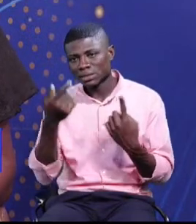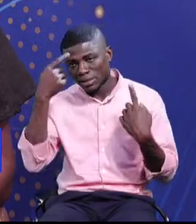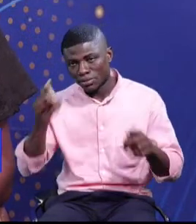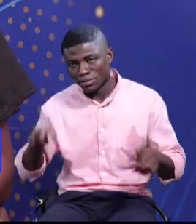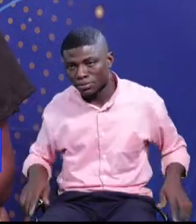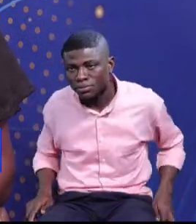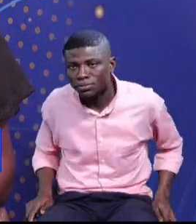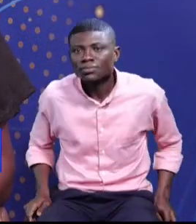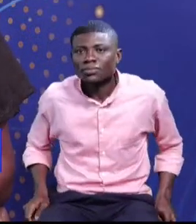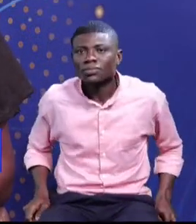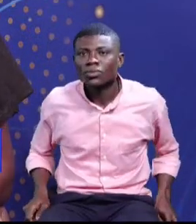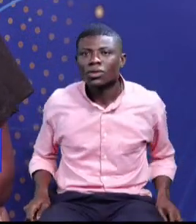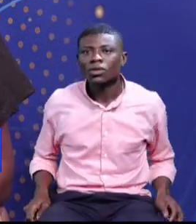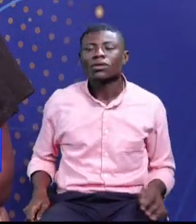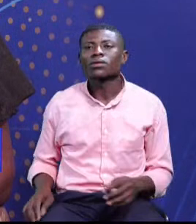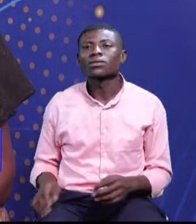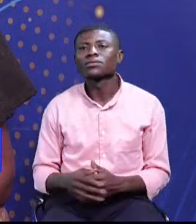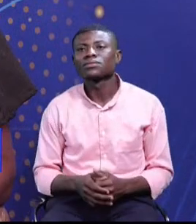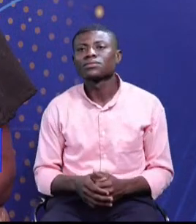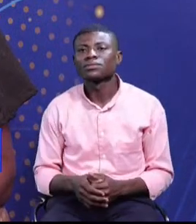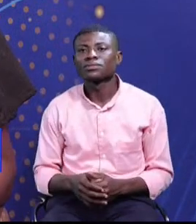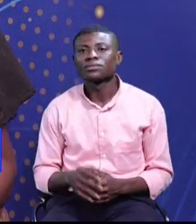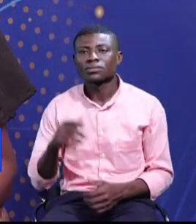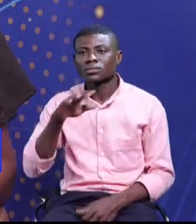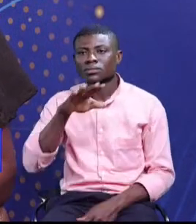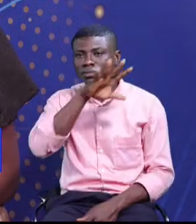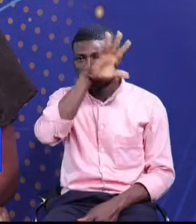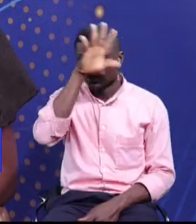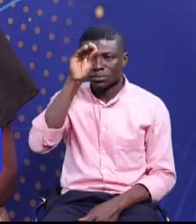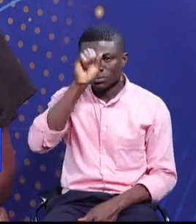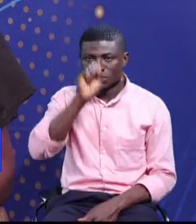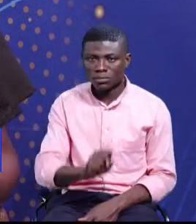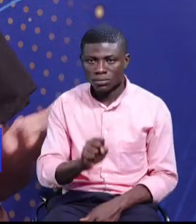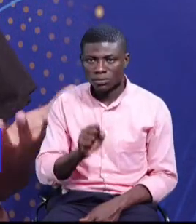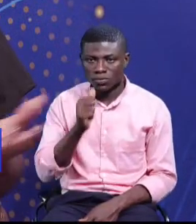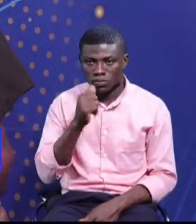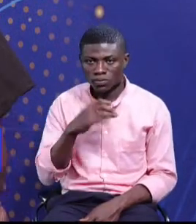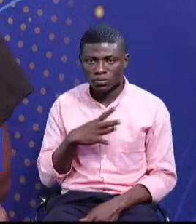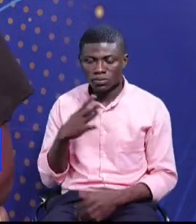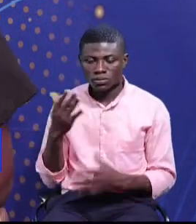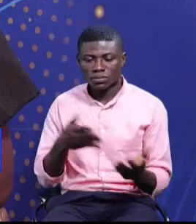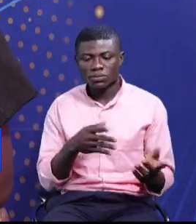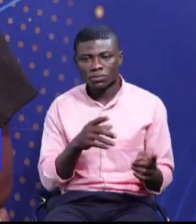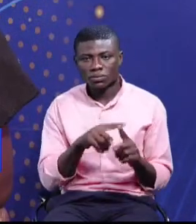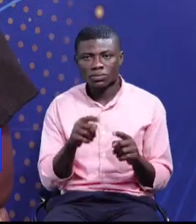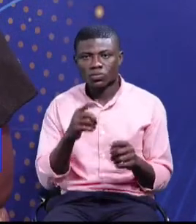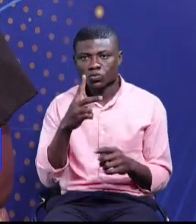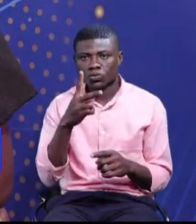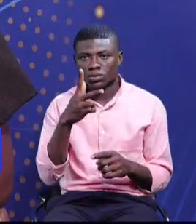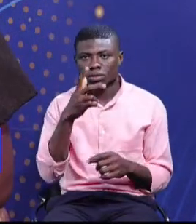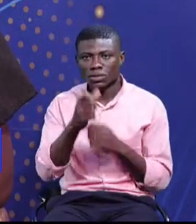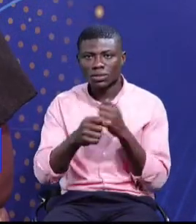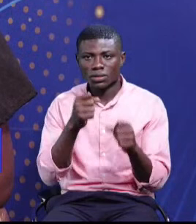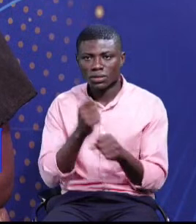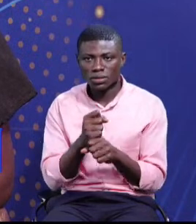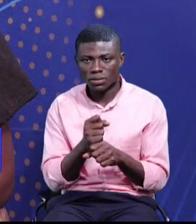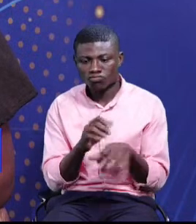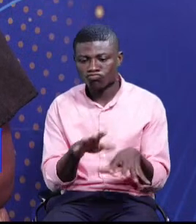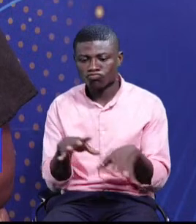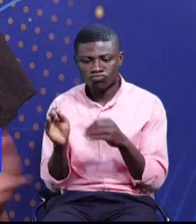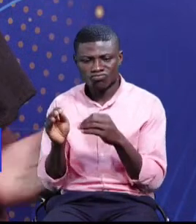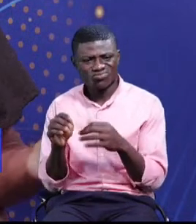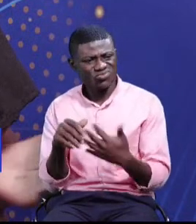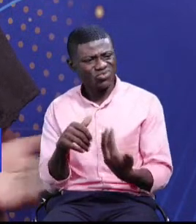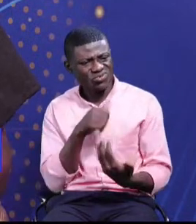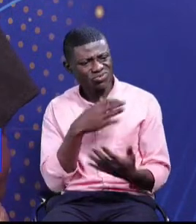know, Walmart had bought Game, the South African retailer, and then within 2 or 3 years, they're just like, no, it's not making